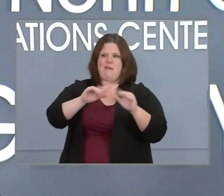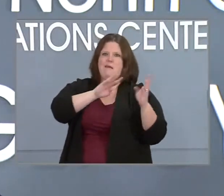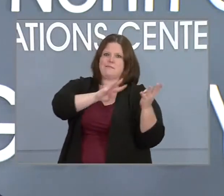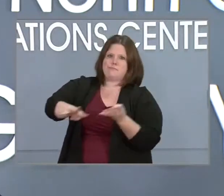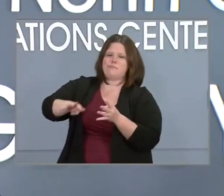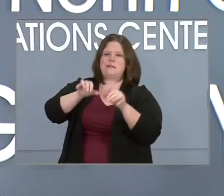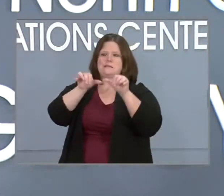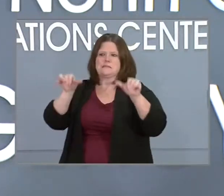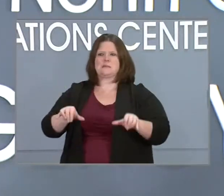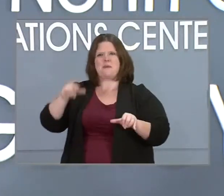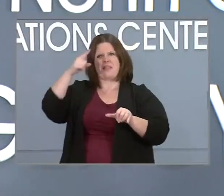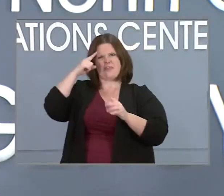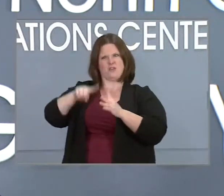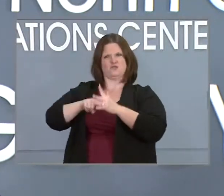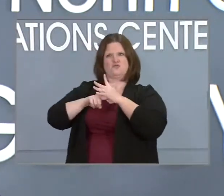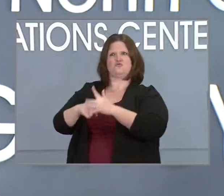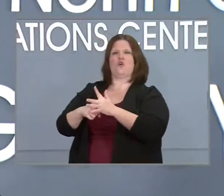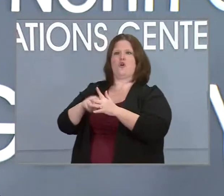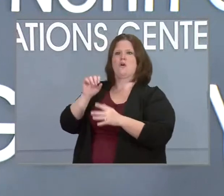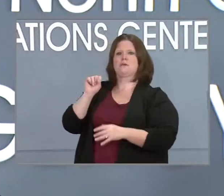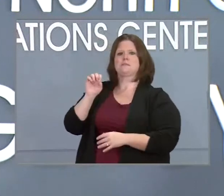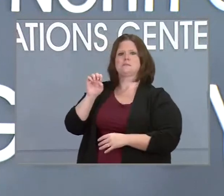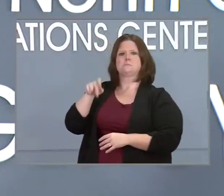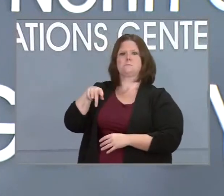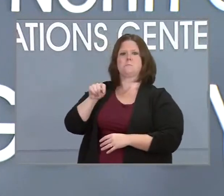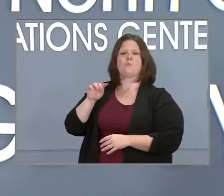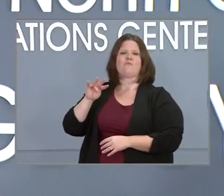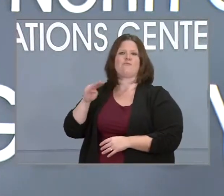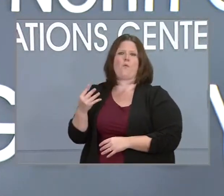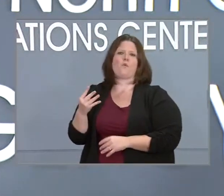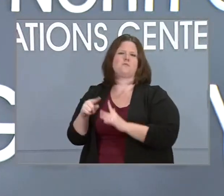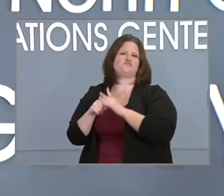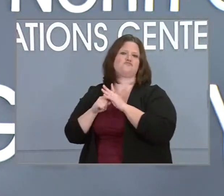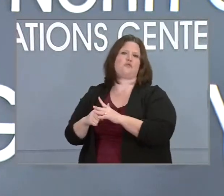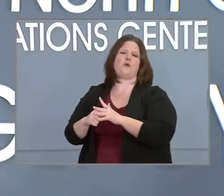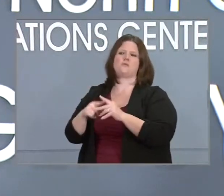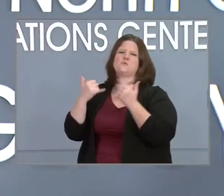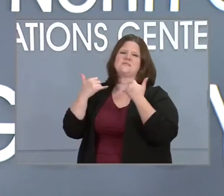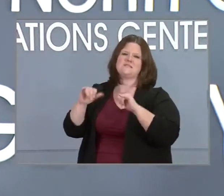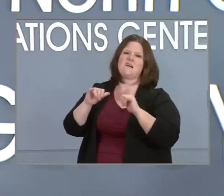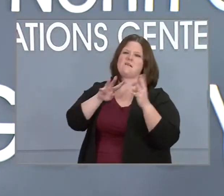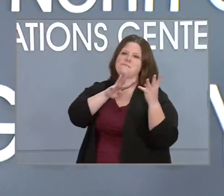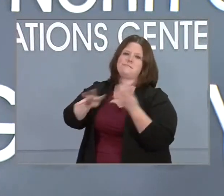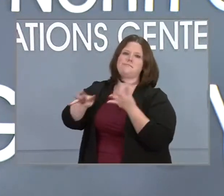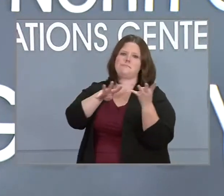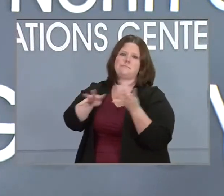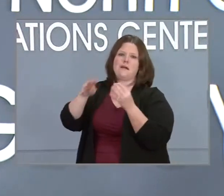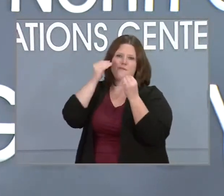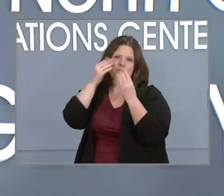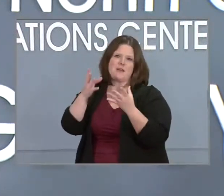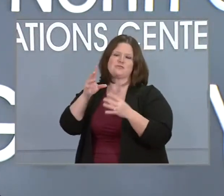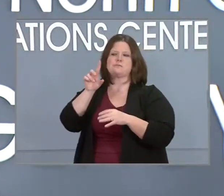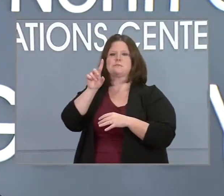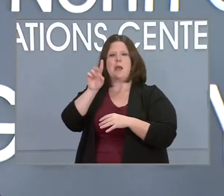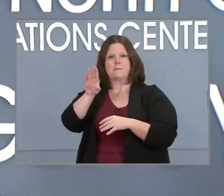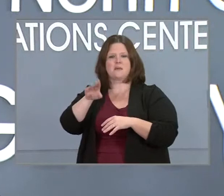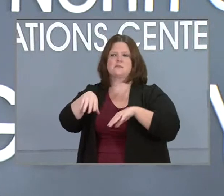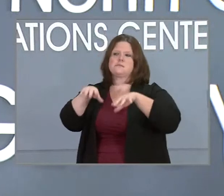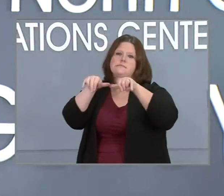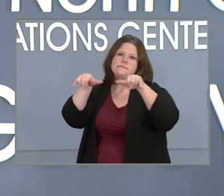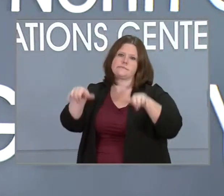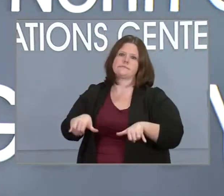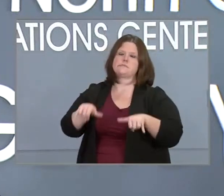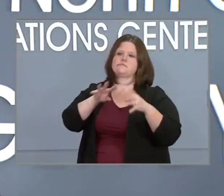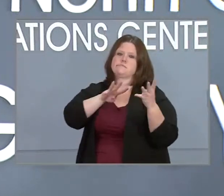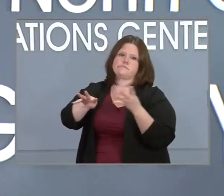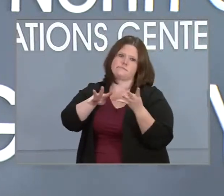system went live on September the 4th, but a lot of that information is being gathered, and we'll have a report in a